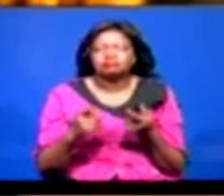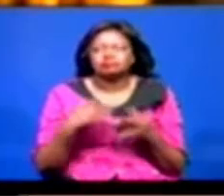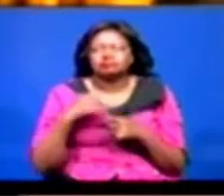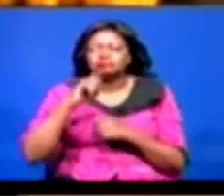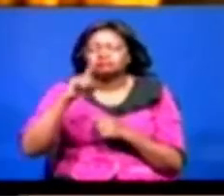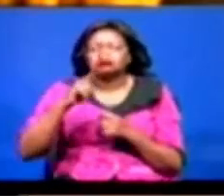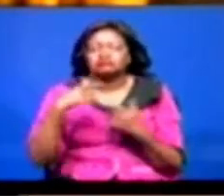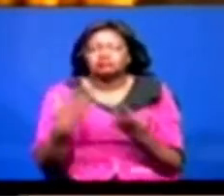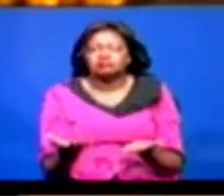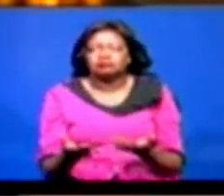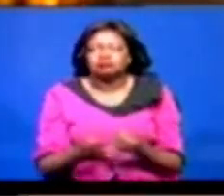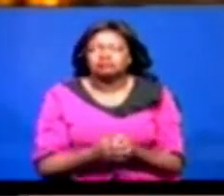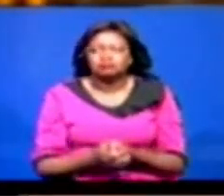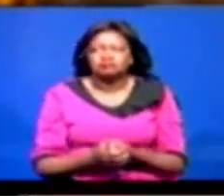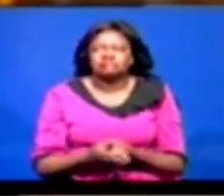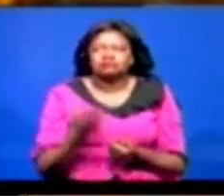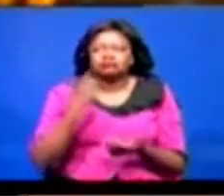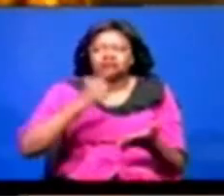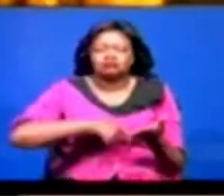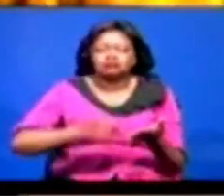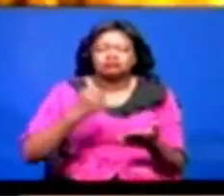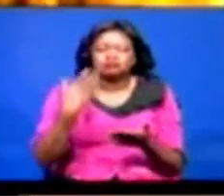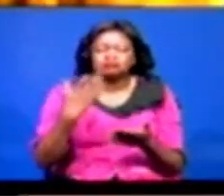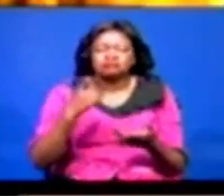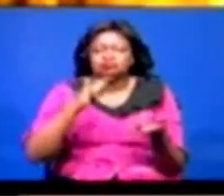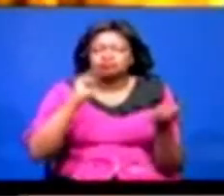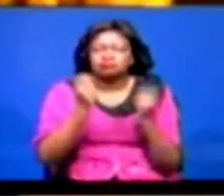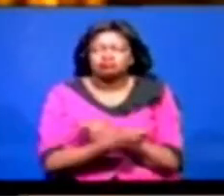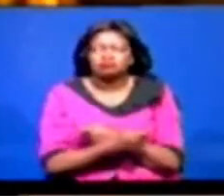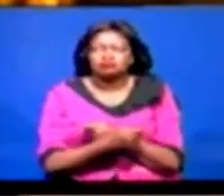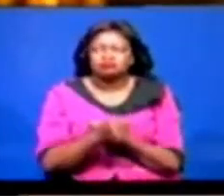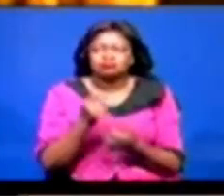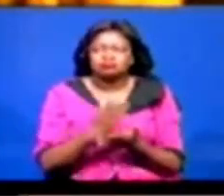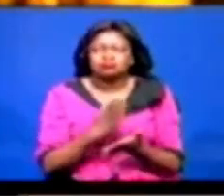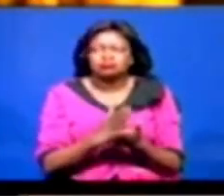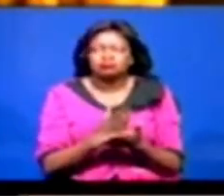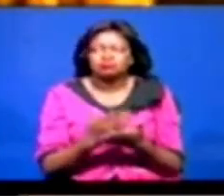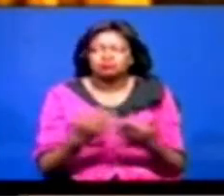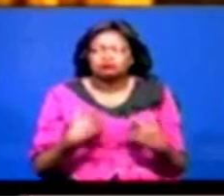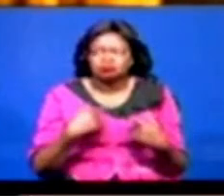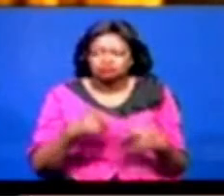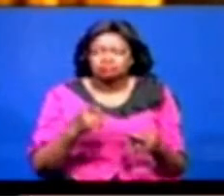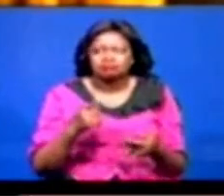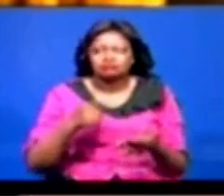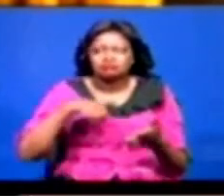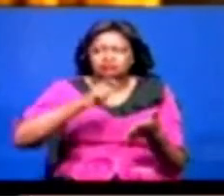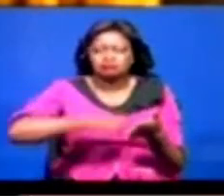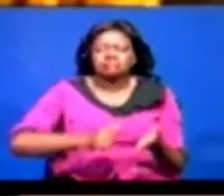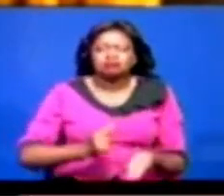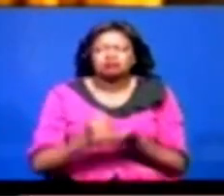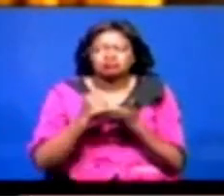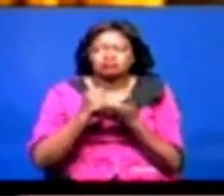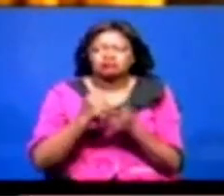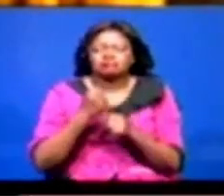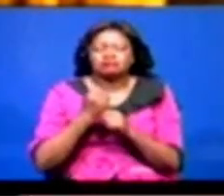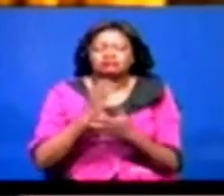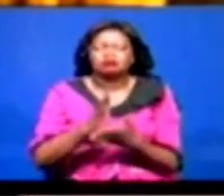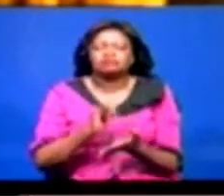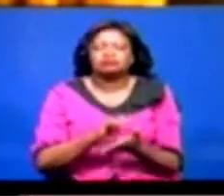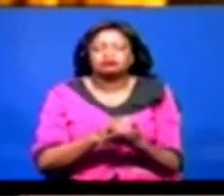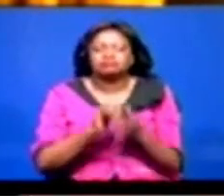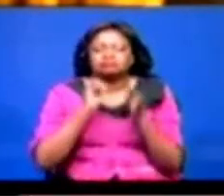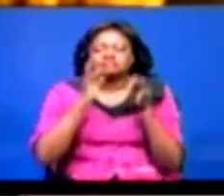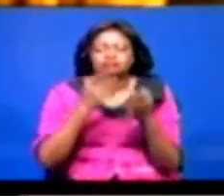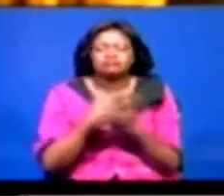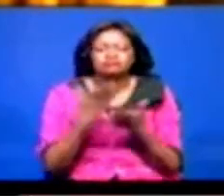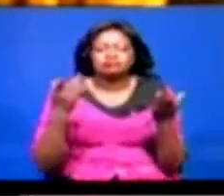was a handwritten document to have been changed? In fact, by having it handwritten, it helps in ensuring that if there is any